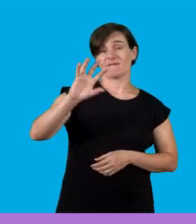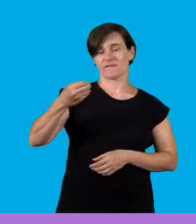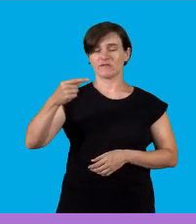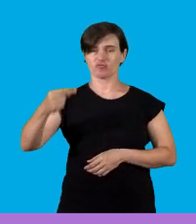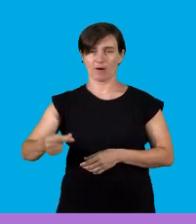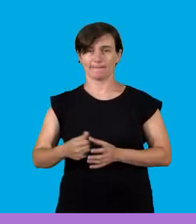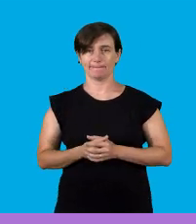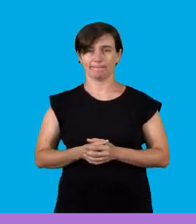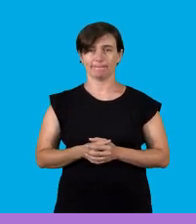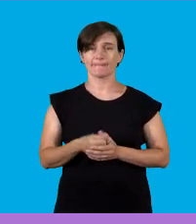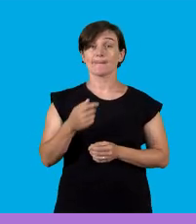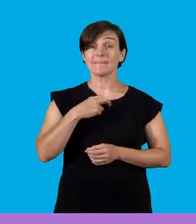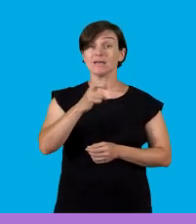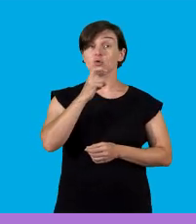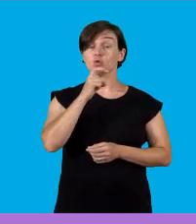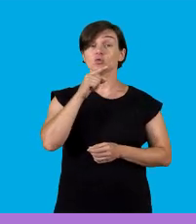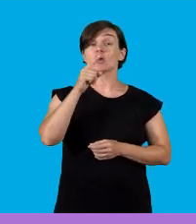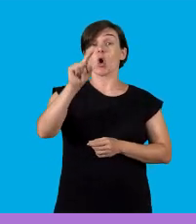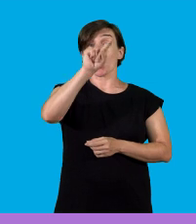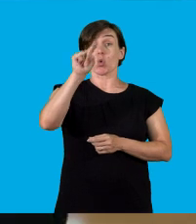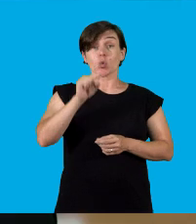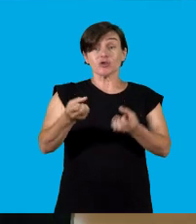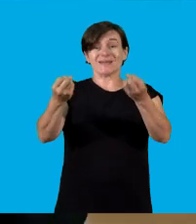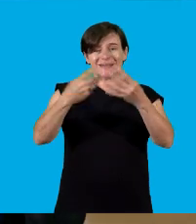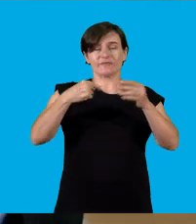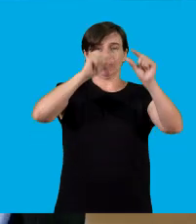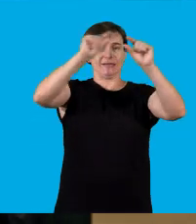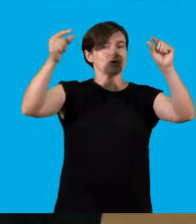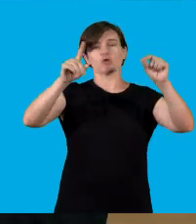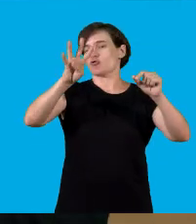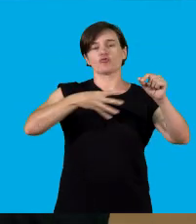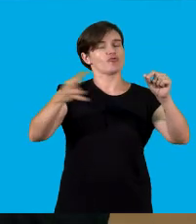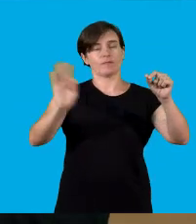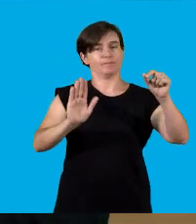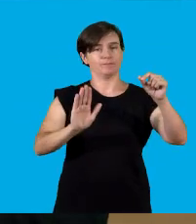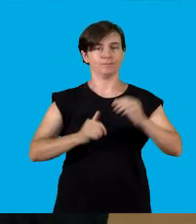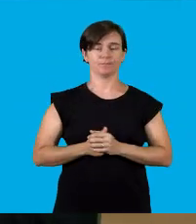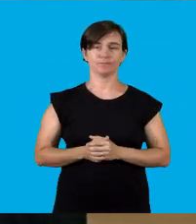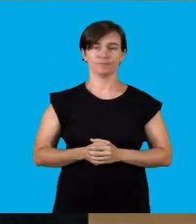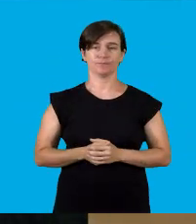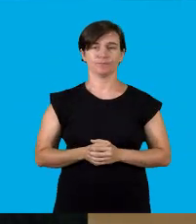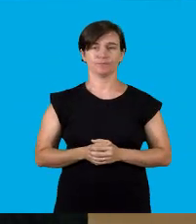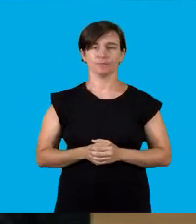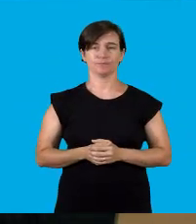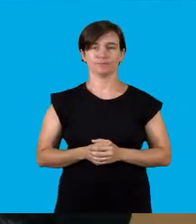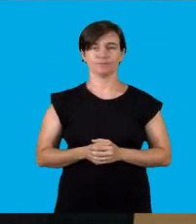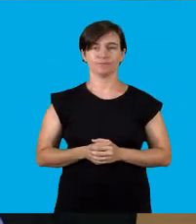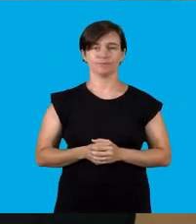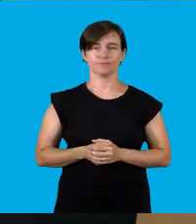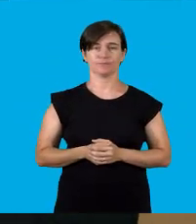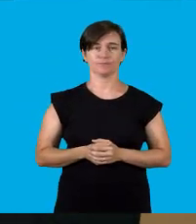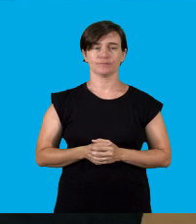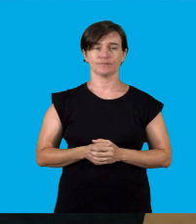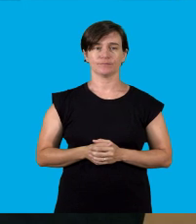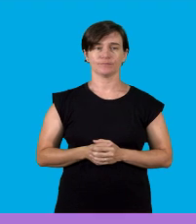750 grams. Remember, I've used the conversion factors as given there on top. Are we fine? All right, let's look